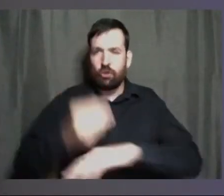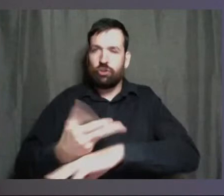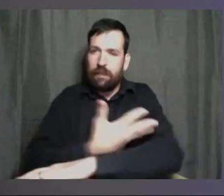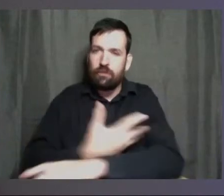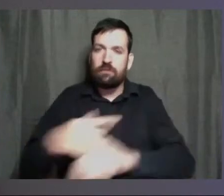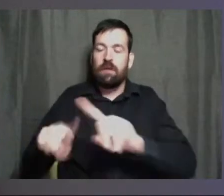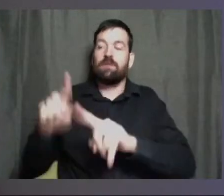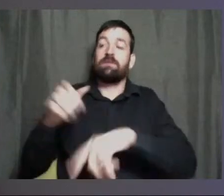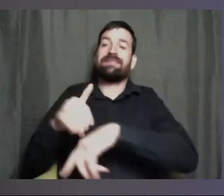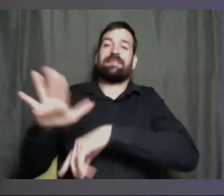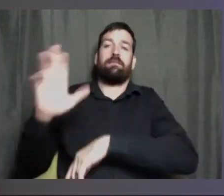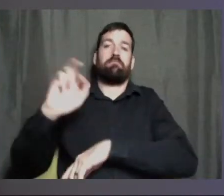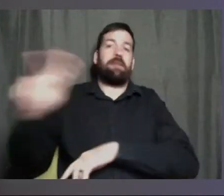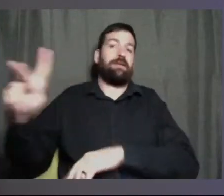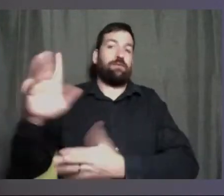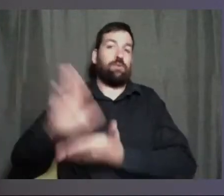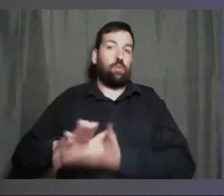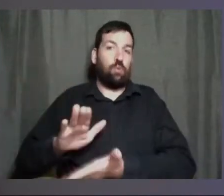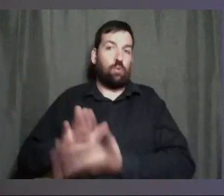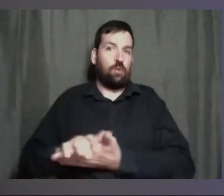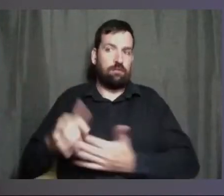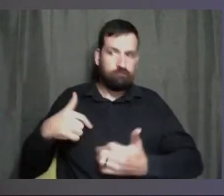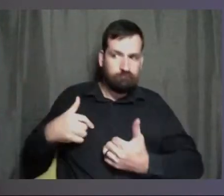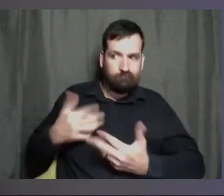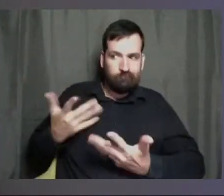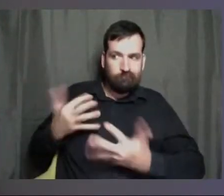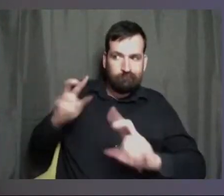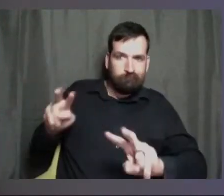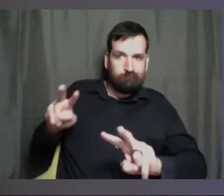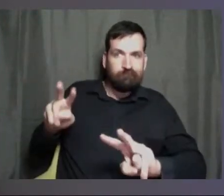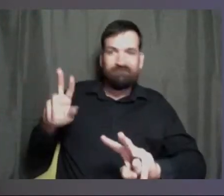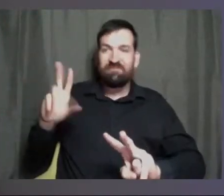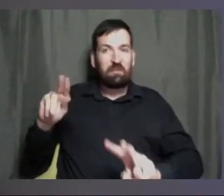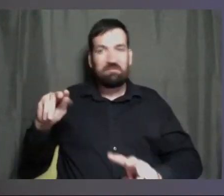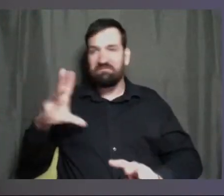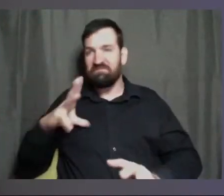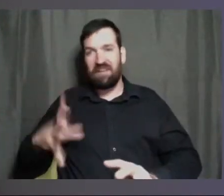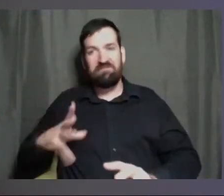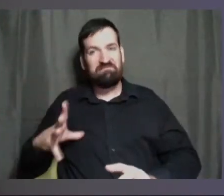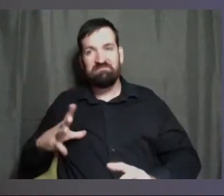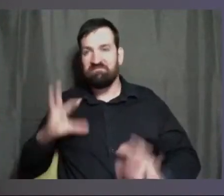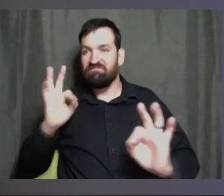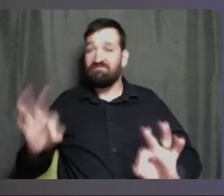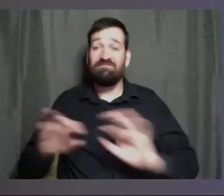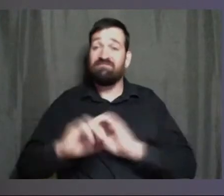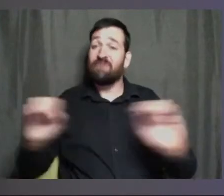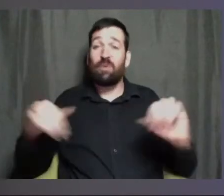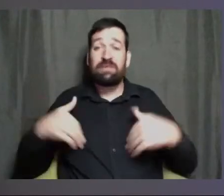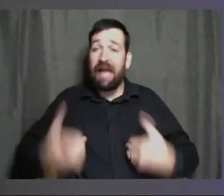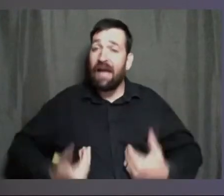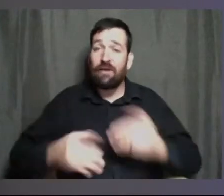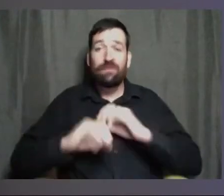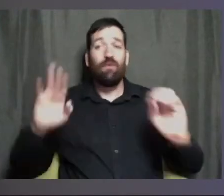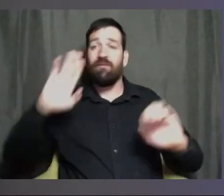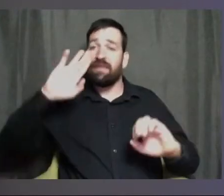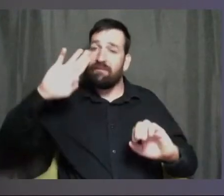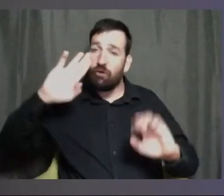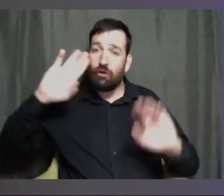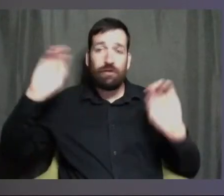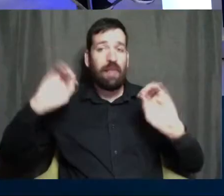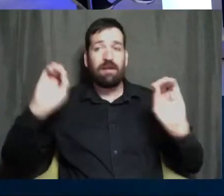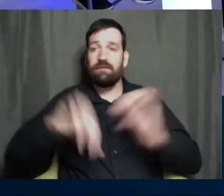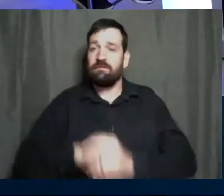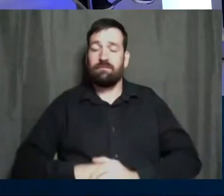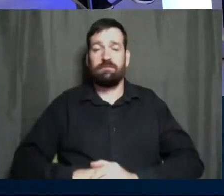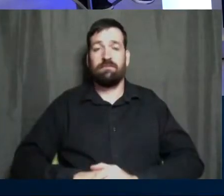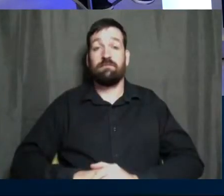school, and I was on standby, and nope, they were great. They they weren't tired, no fevers, nothing. So Dr.